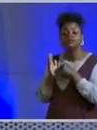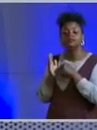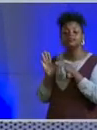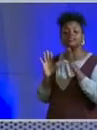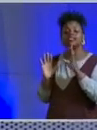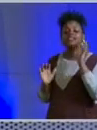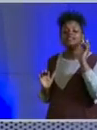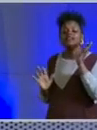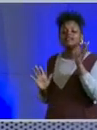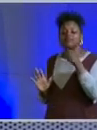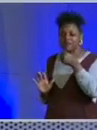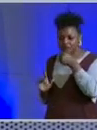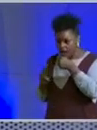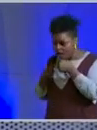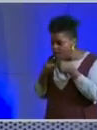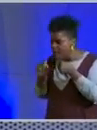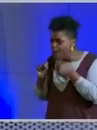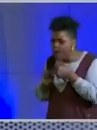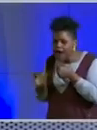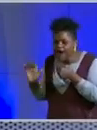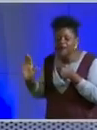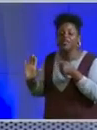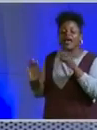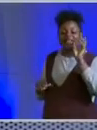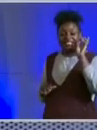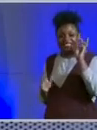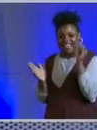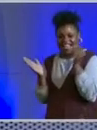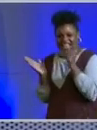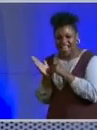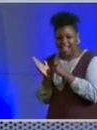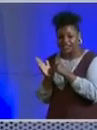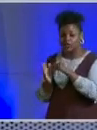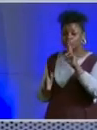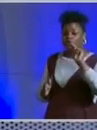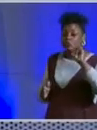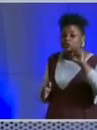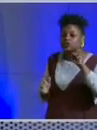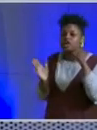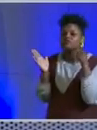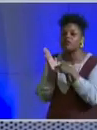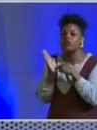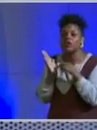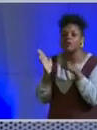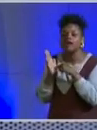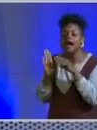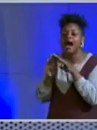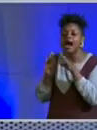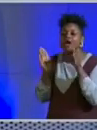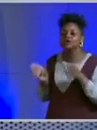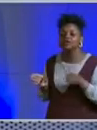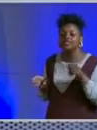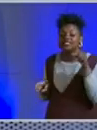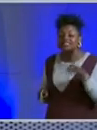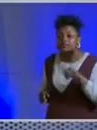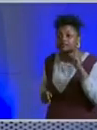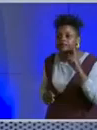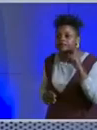6,000, there you go, 6,000 units of affordable housing produced or preserved here in the District of